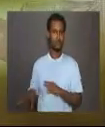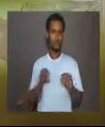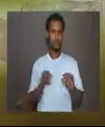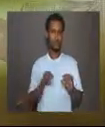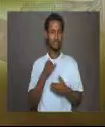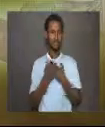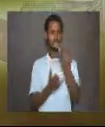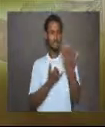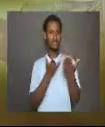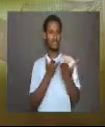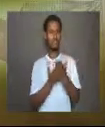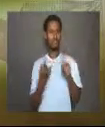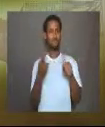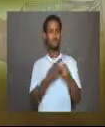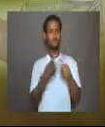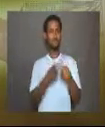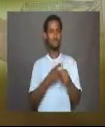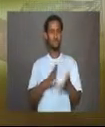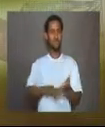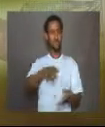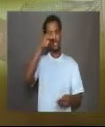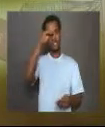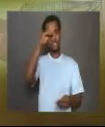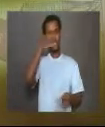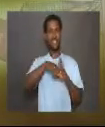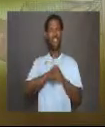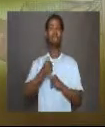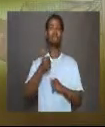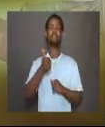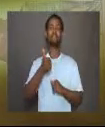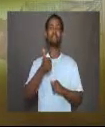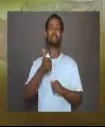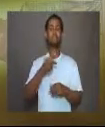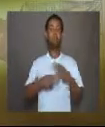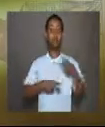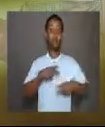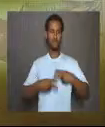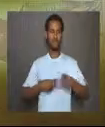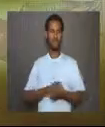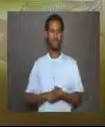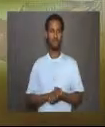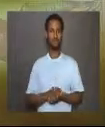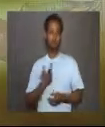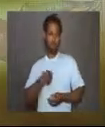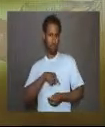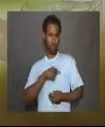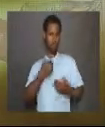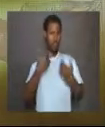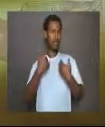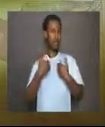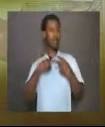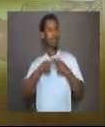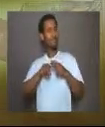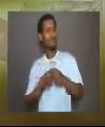this was your first lesson in grade 10 civics. We have begun civics